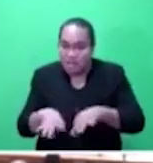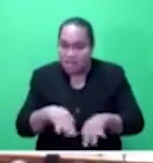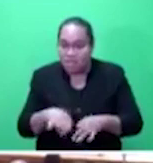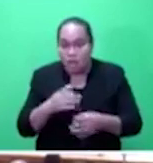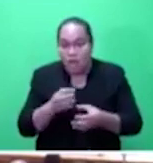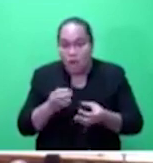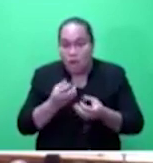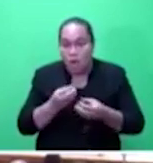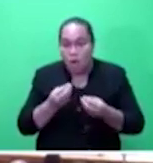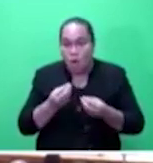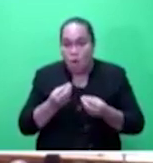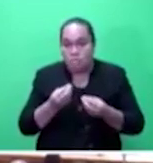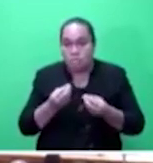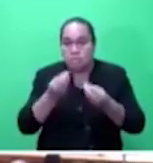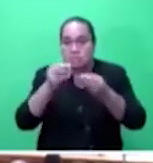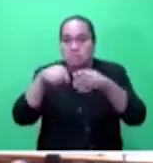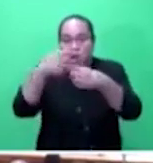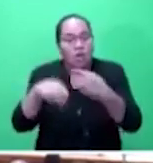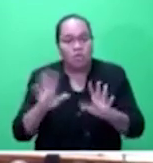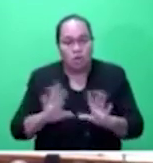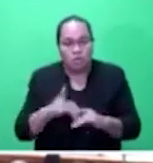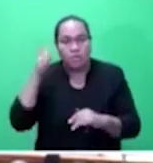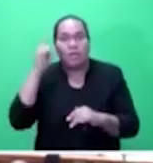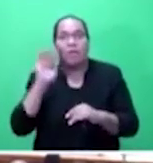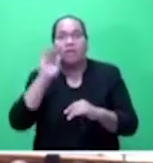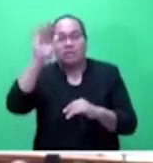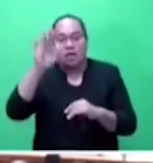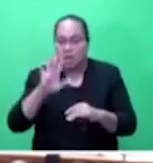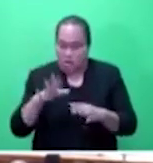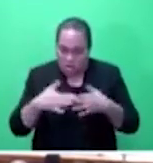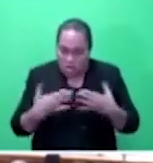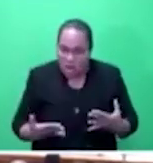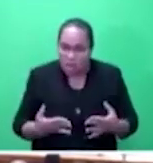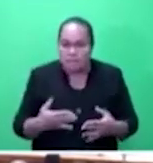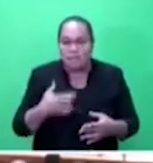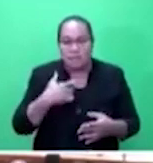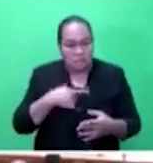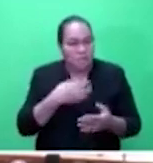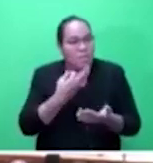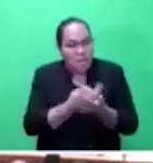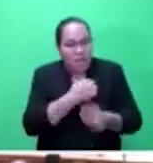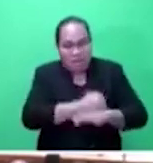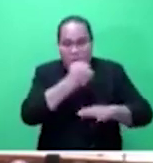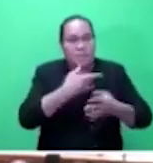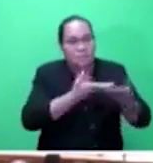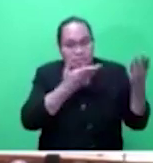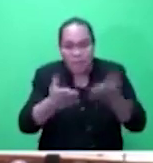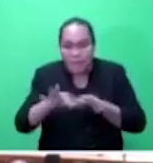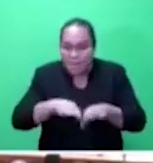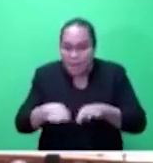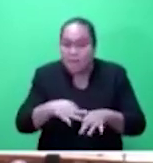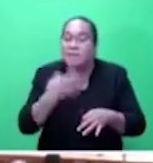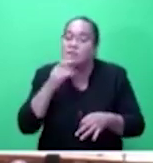to position your business for the long haul. And empowered by this historic stimulus package, do everything you can to look